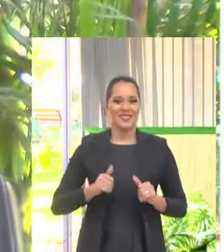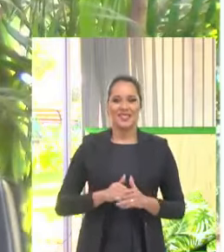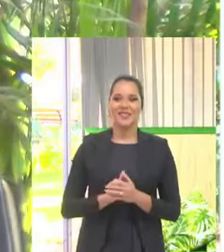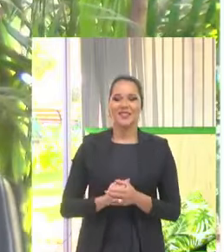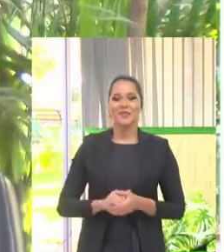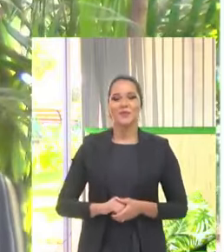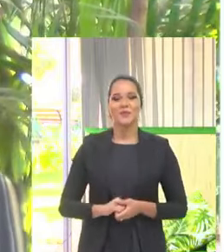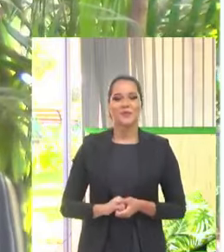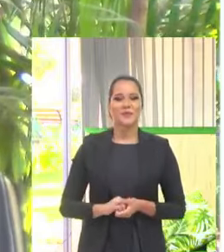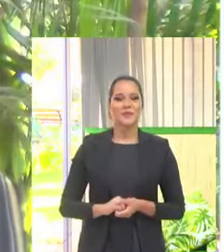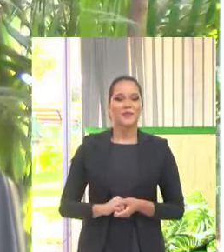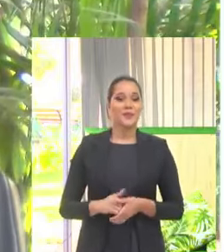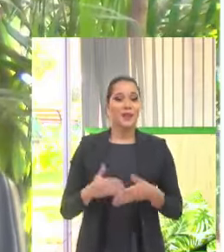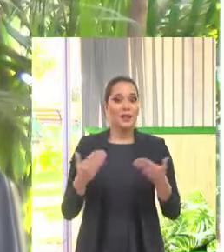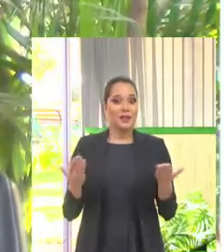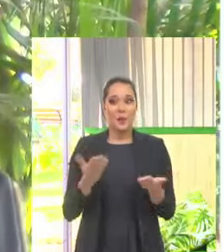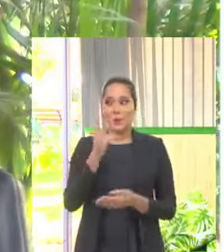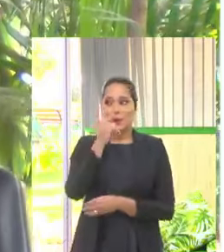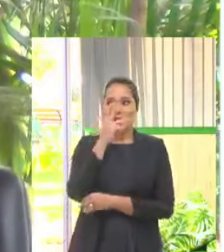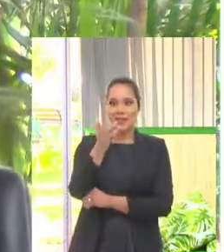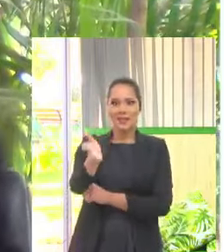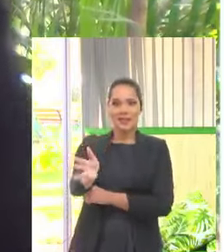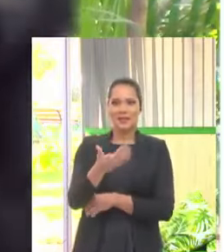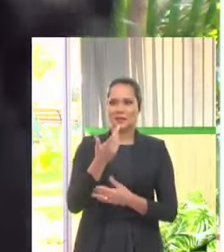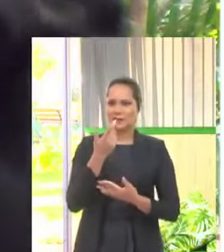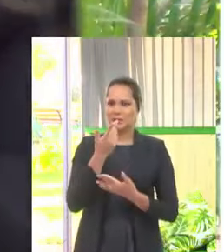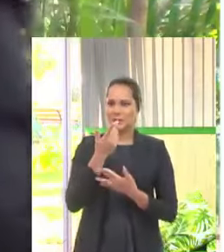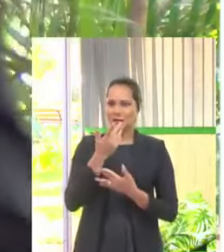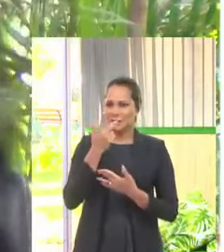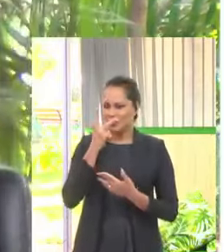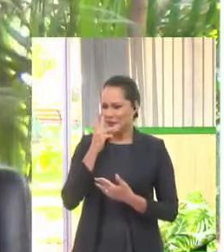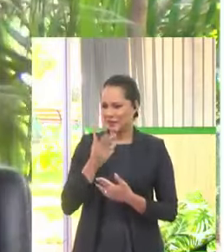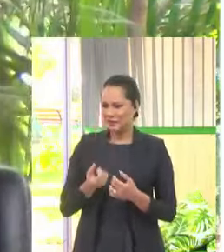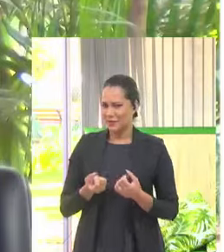it sounds not so good, but it matches.